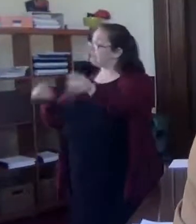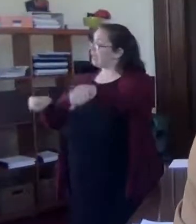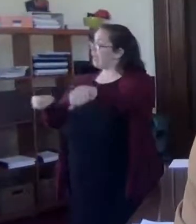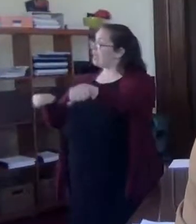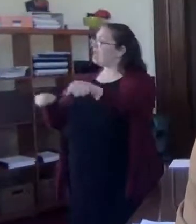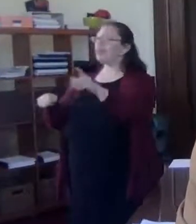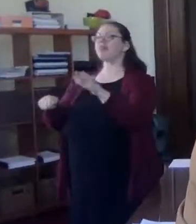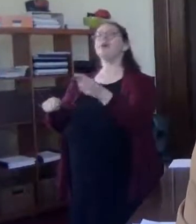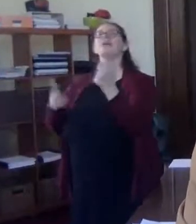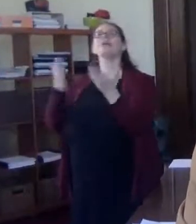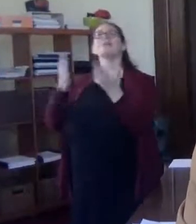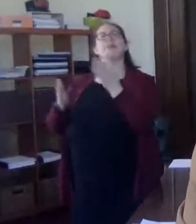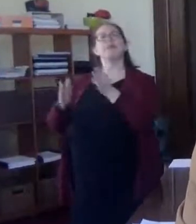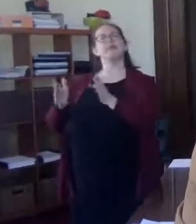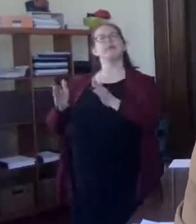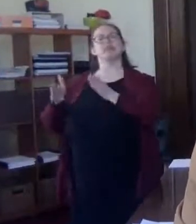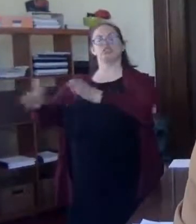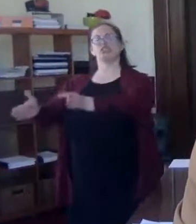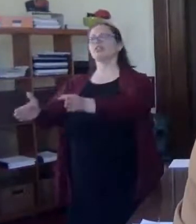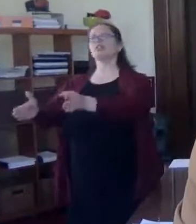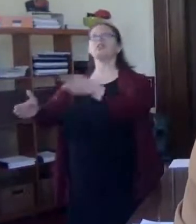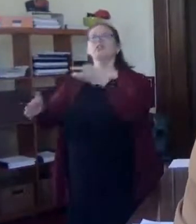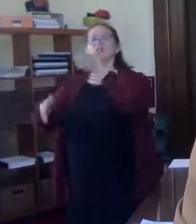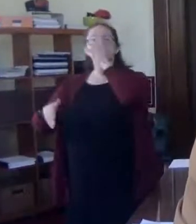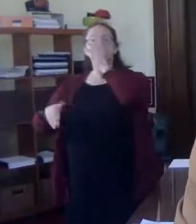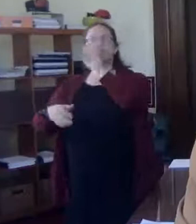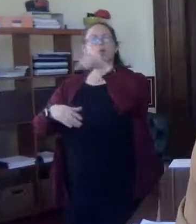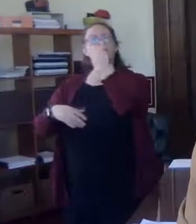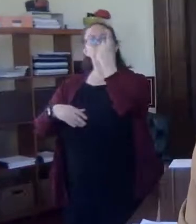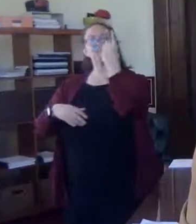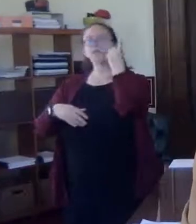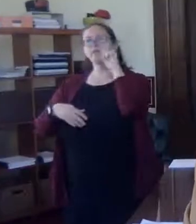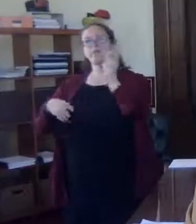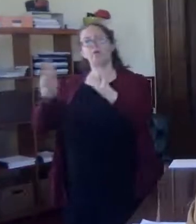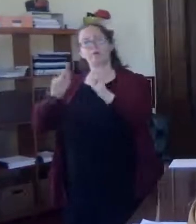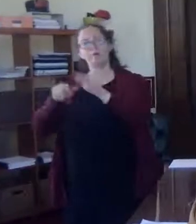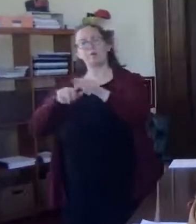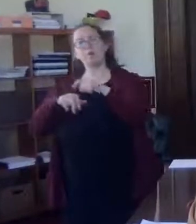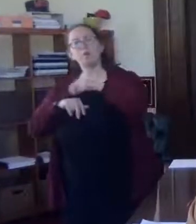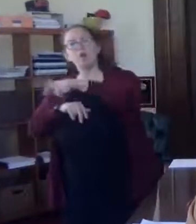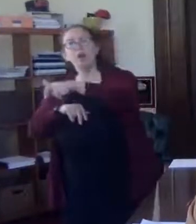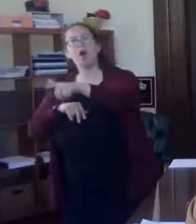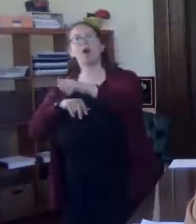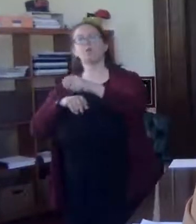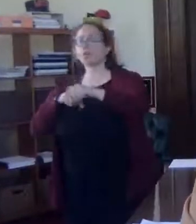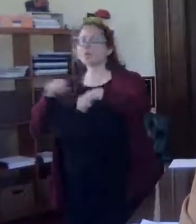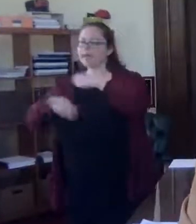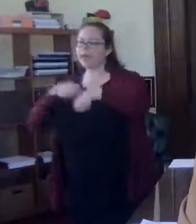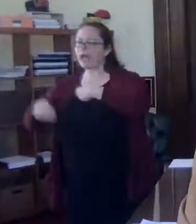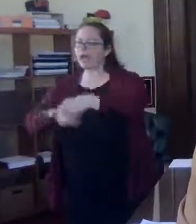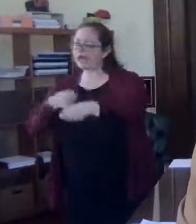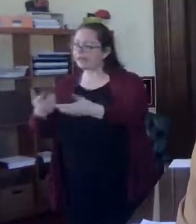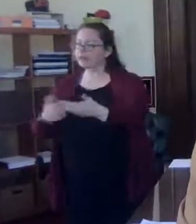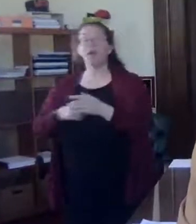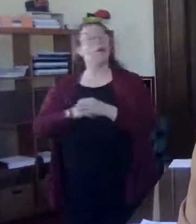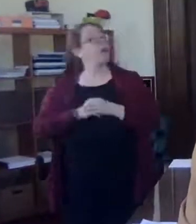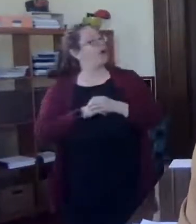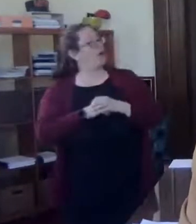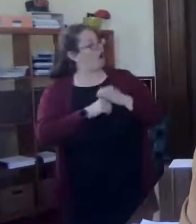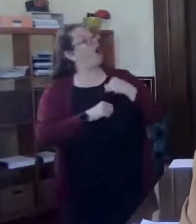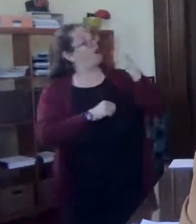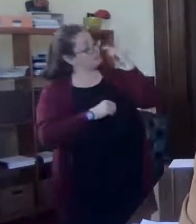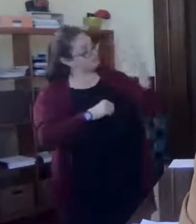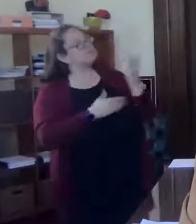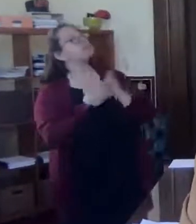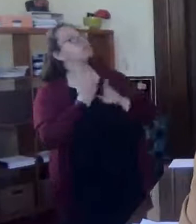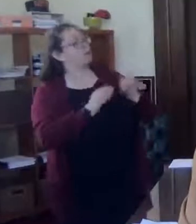streets into strict pedestrian or bike lane only? I've seen where a few other cities have done that. We could certainly